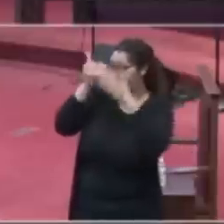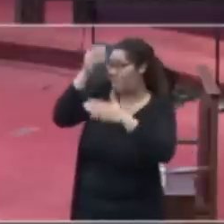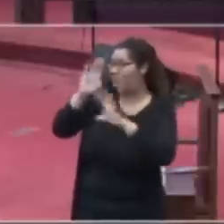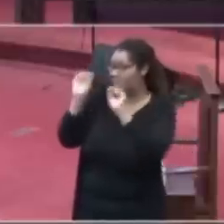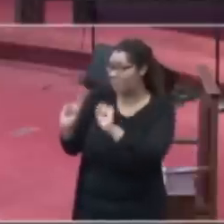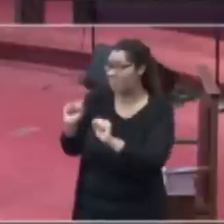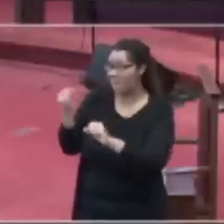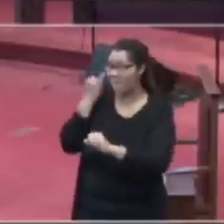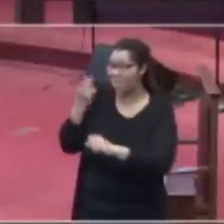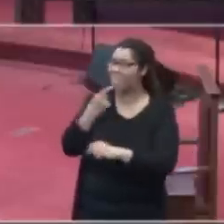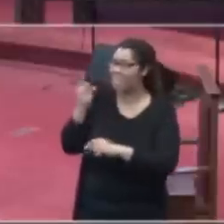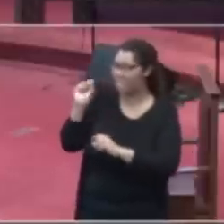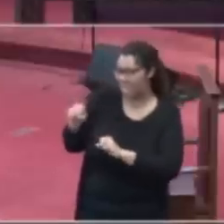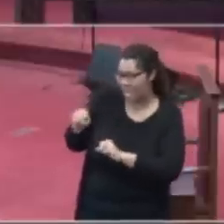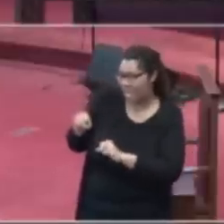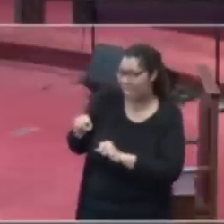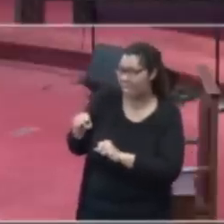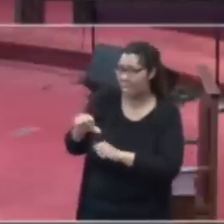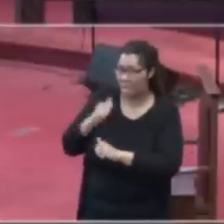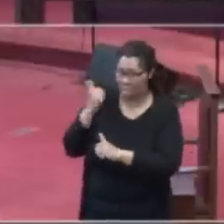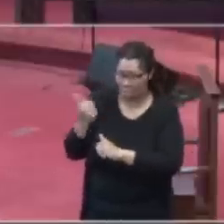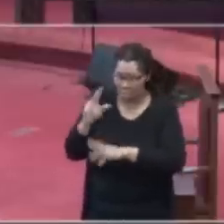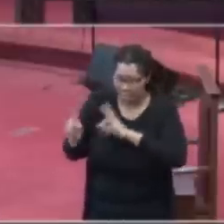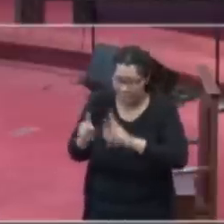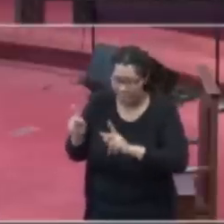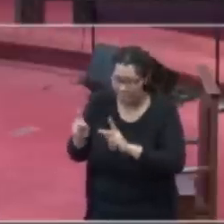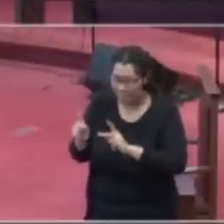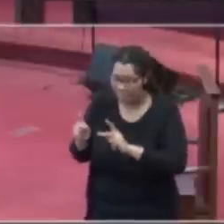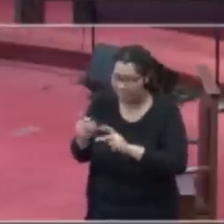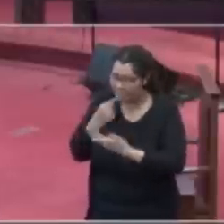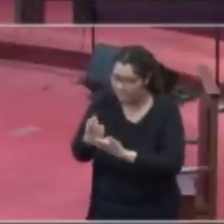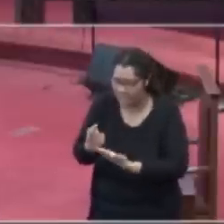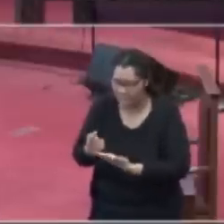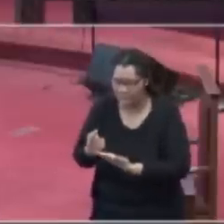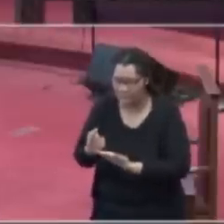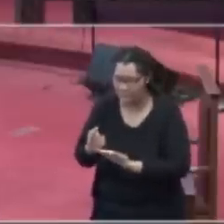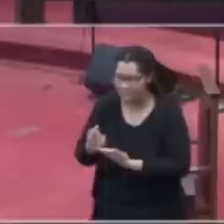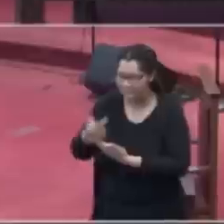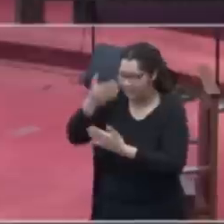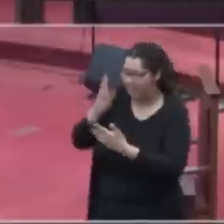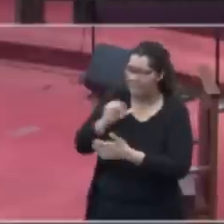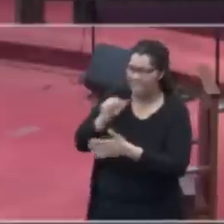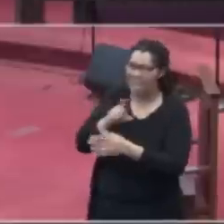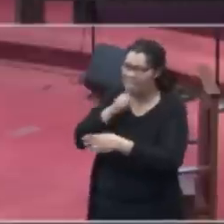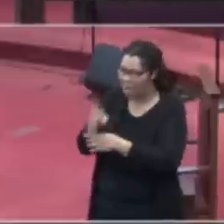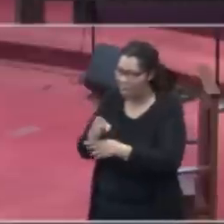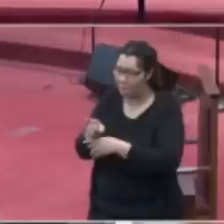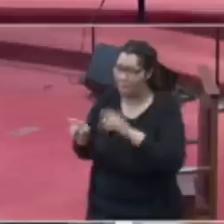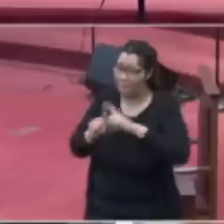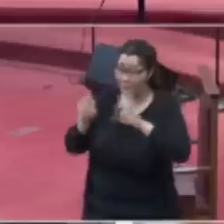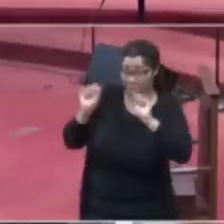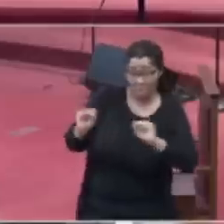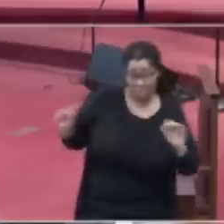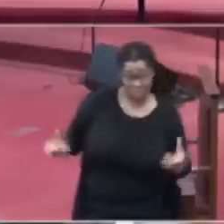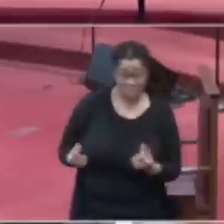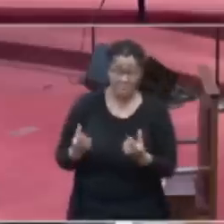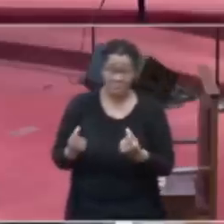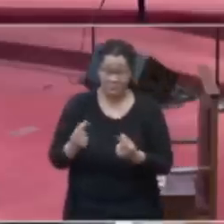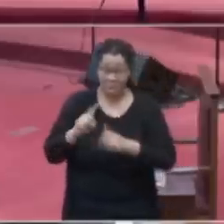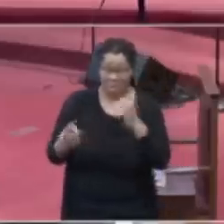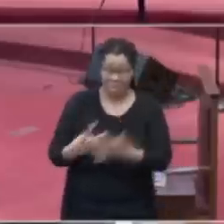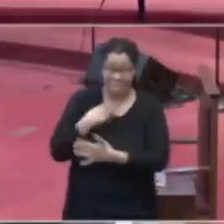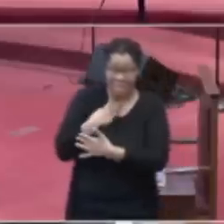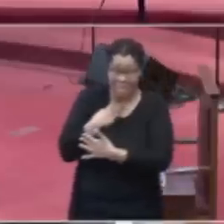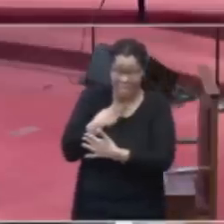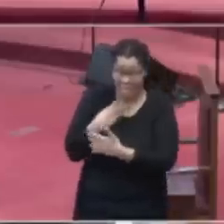say they can live, I got people behind me who are prognosticating that God ain't real. But what I can do when I'm stuck in